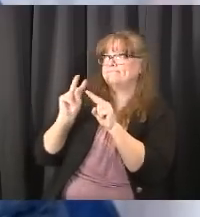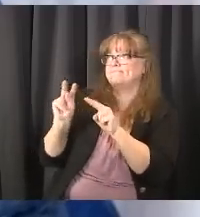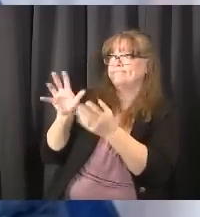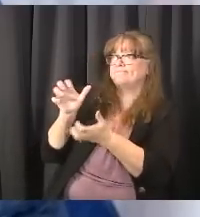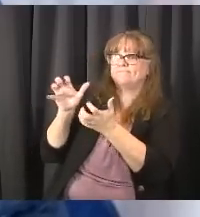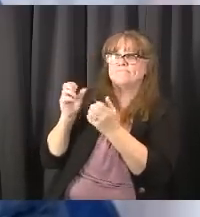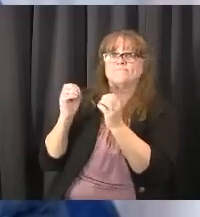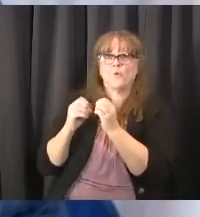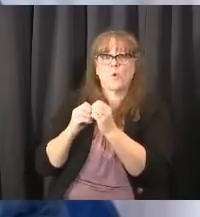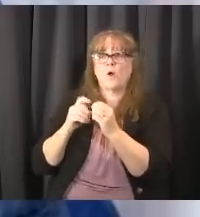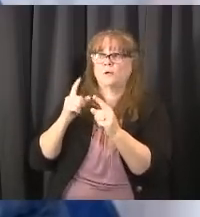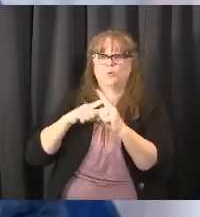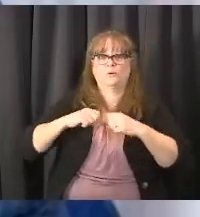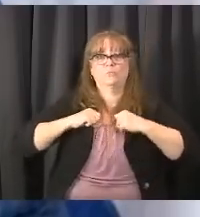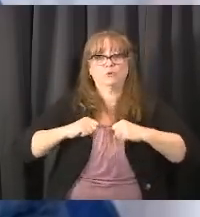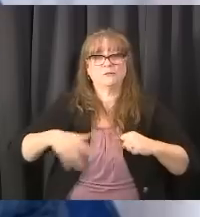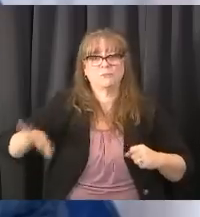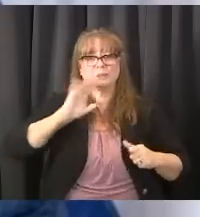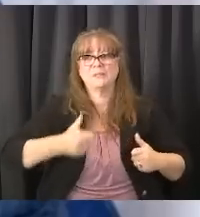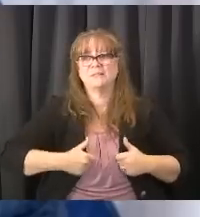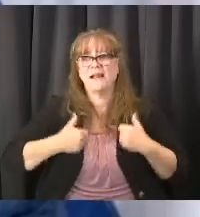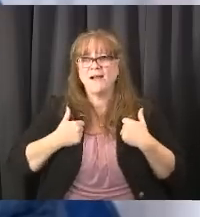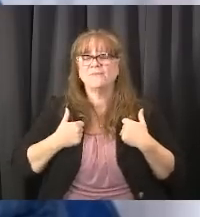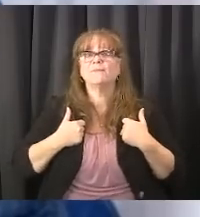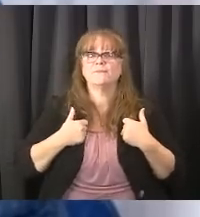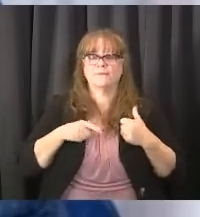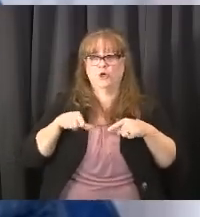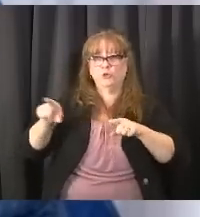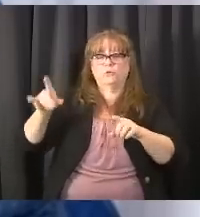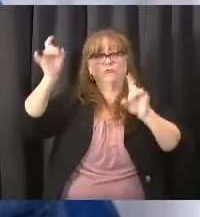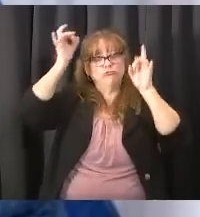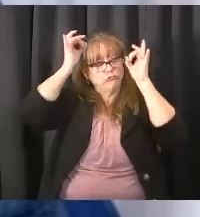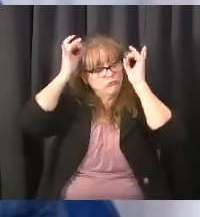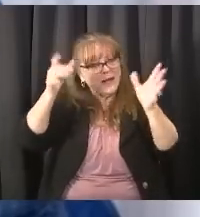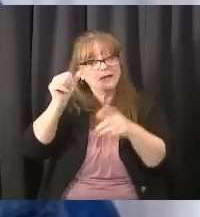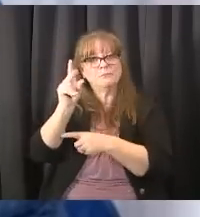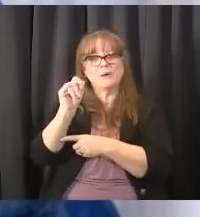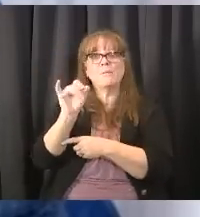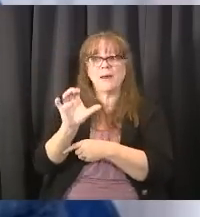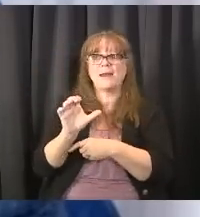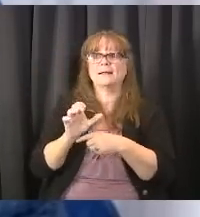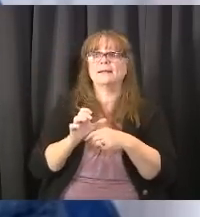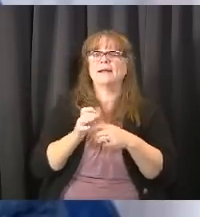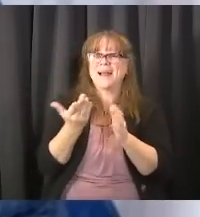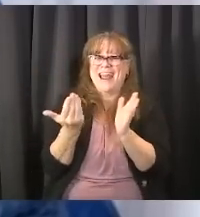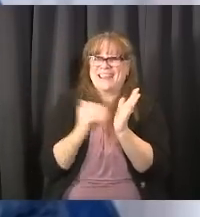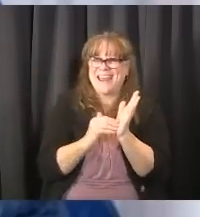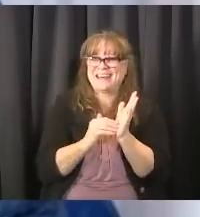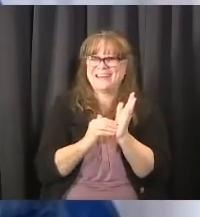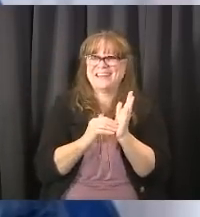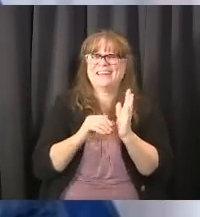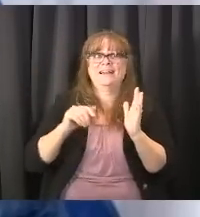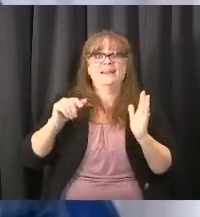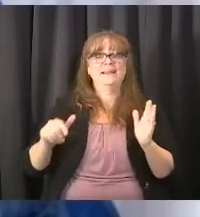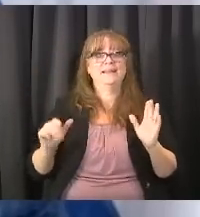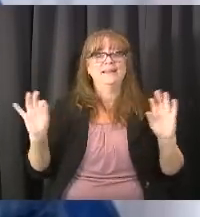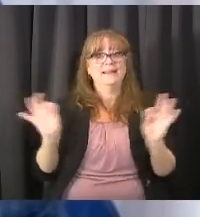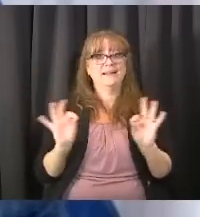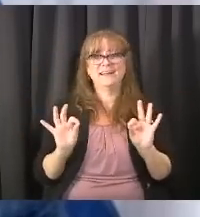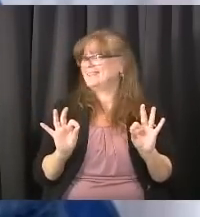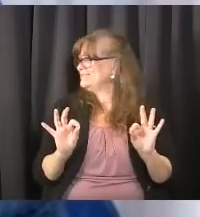to highlight the degree of danger that still faces Coloradans in their everyday lives. Right now, 1 in